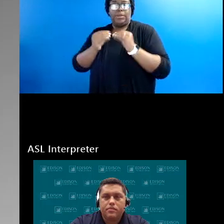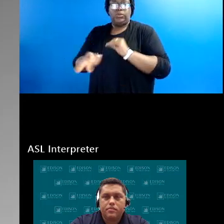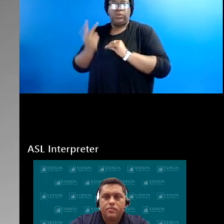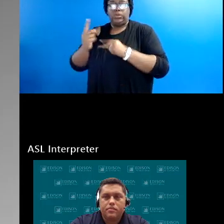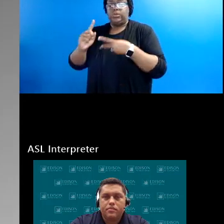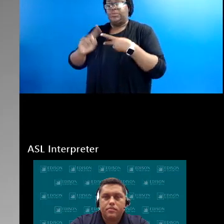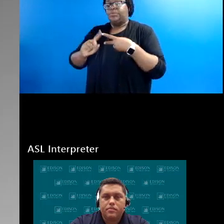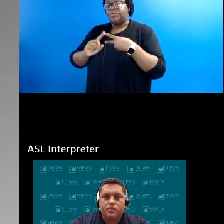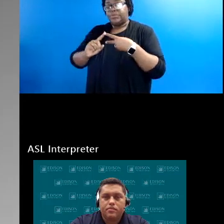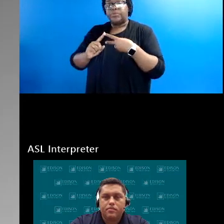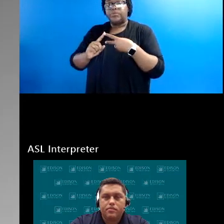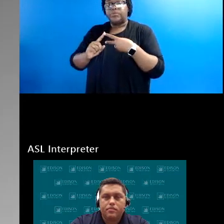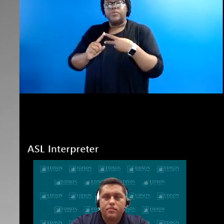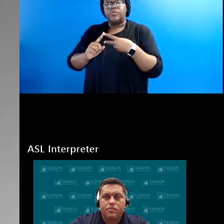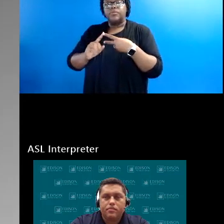For